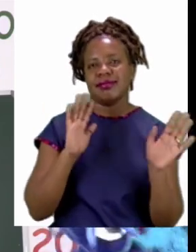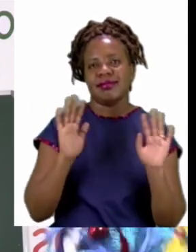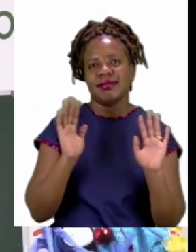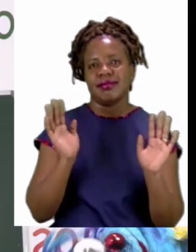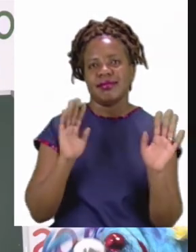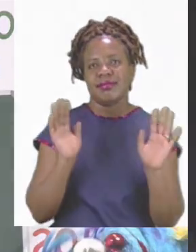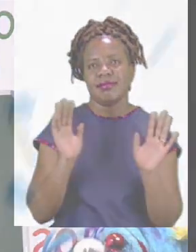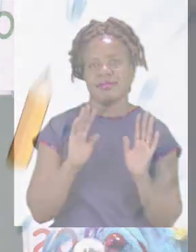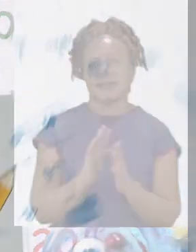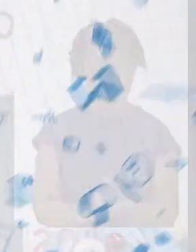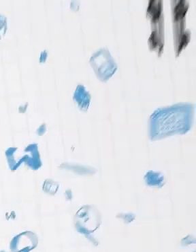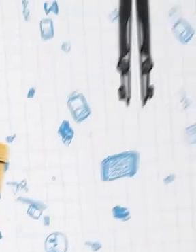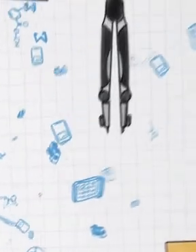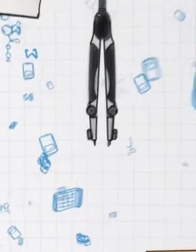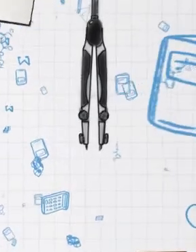goodbye.